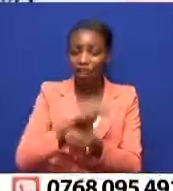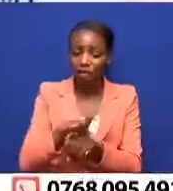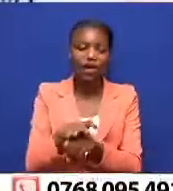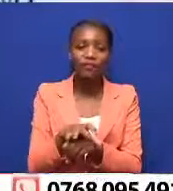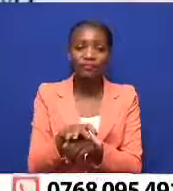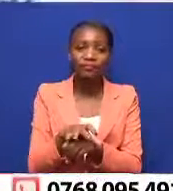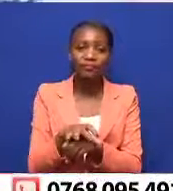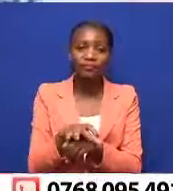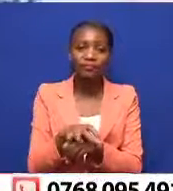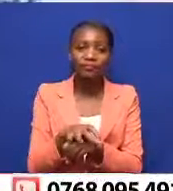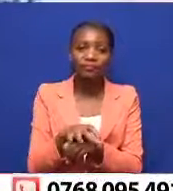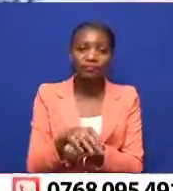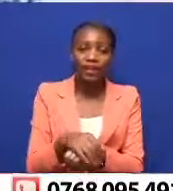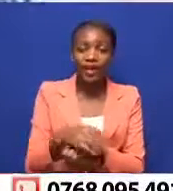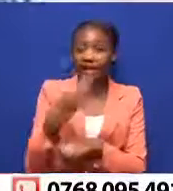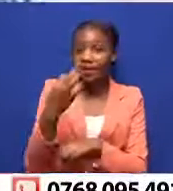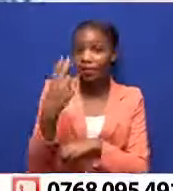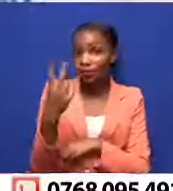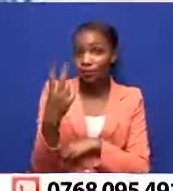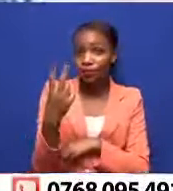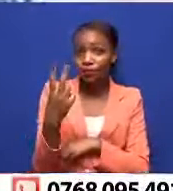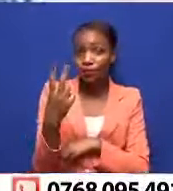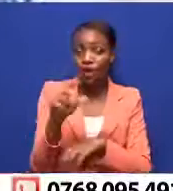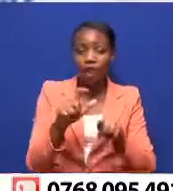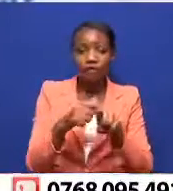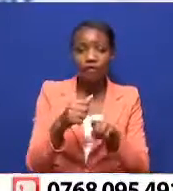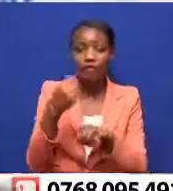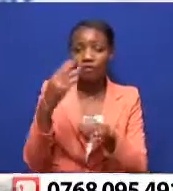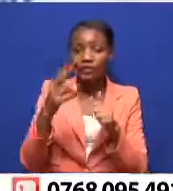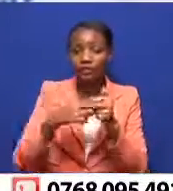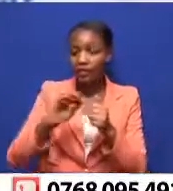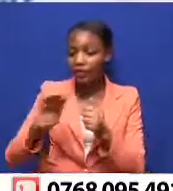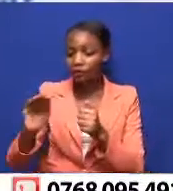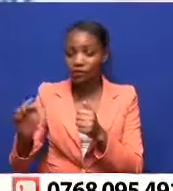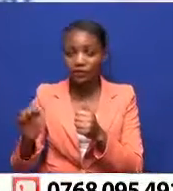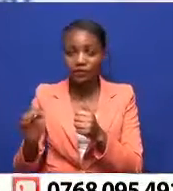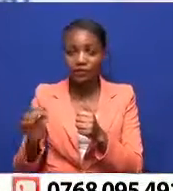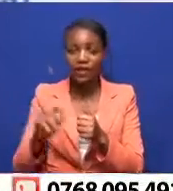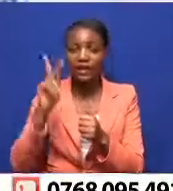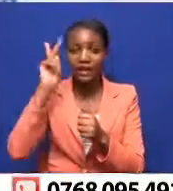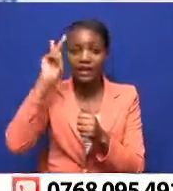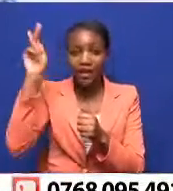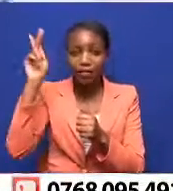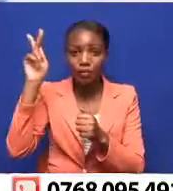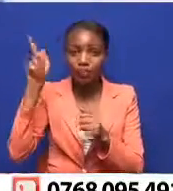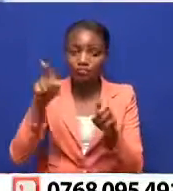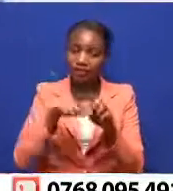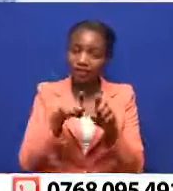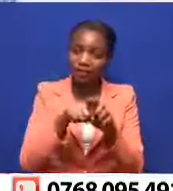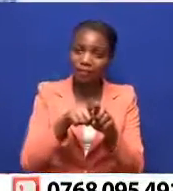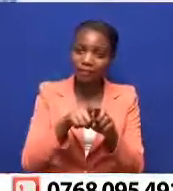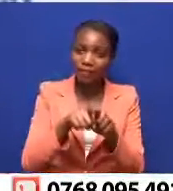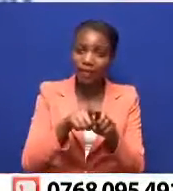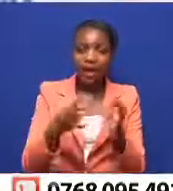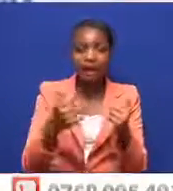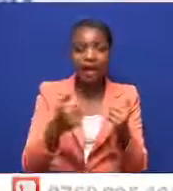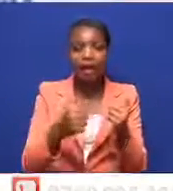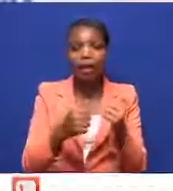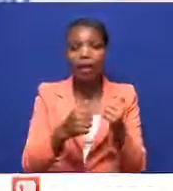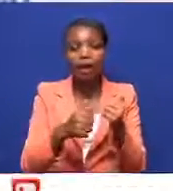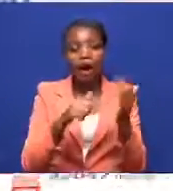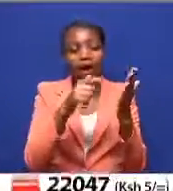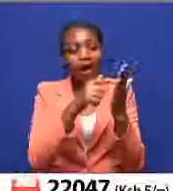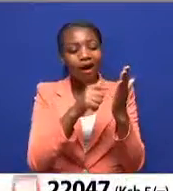corona. 32 out of the 47 counties, Kiambu included, have so far recorded